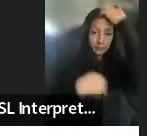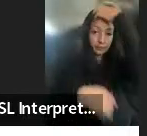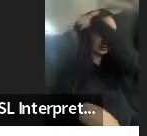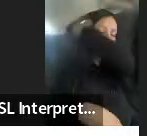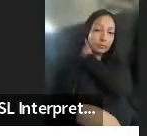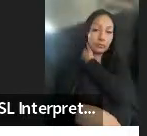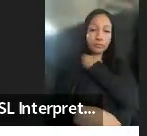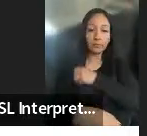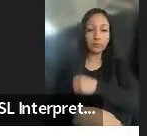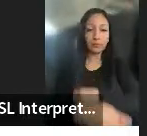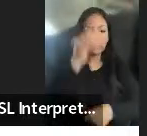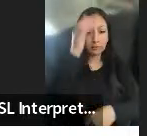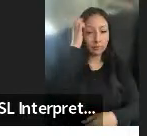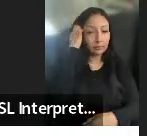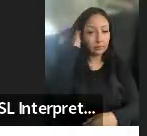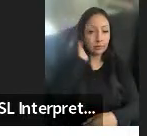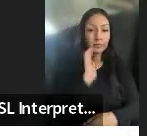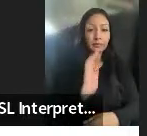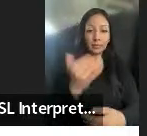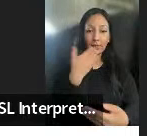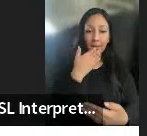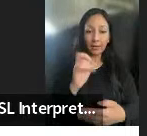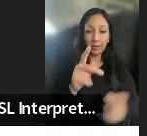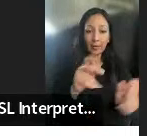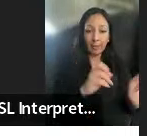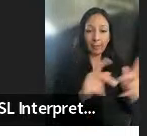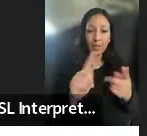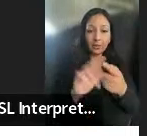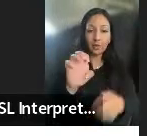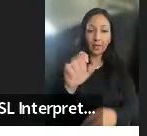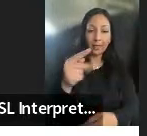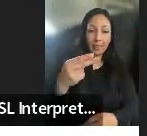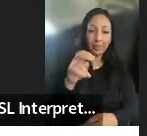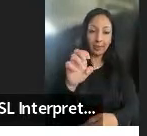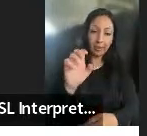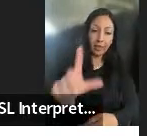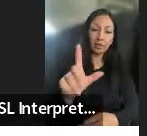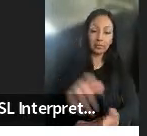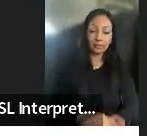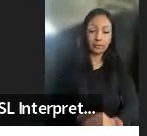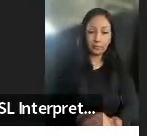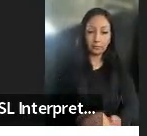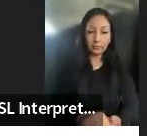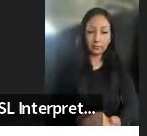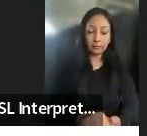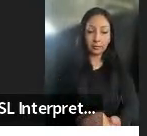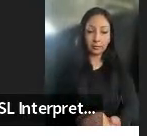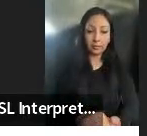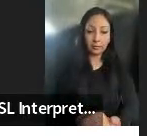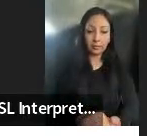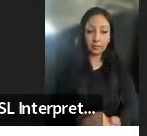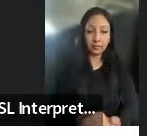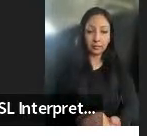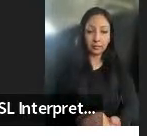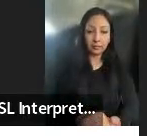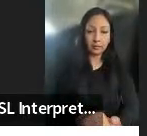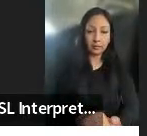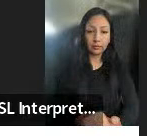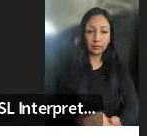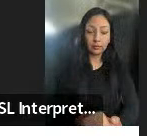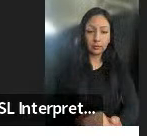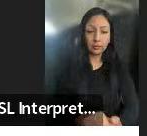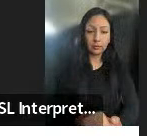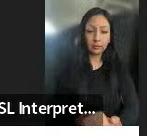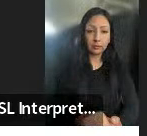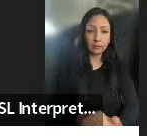okay. I'm going to go back to Ethel. Back to raised hands.